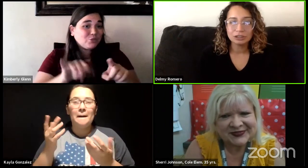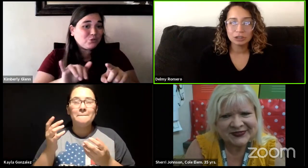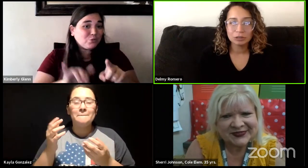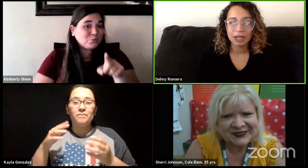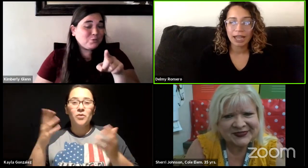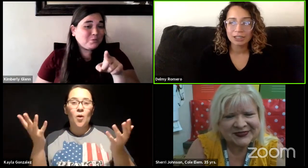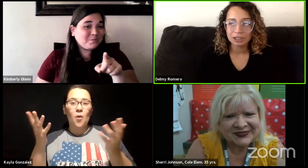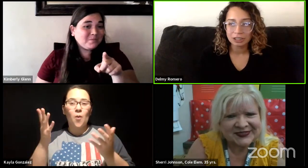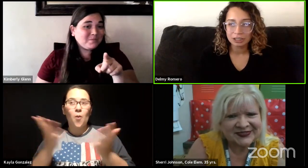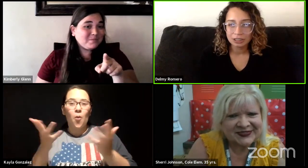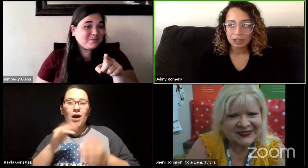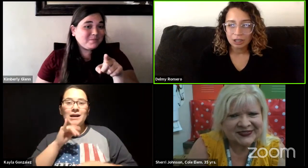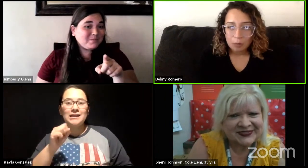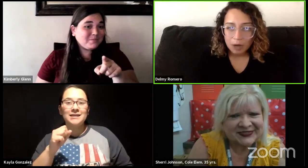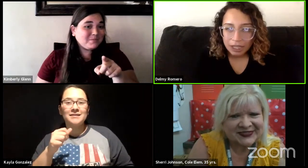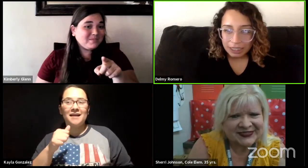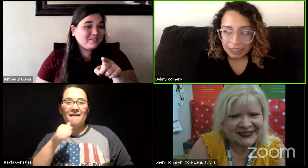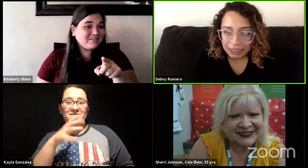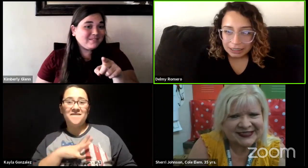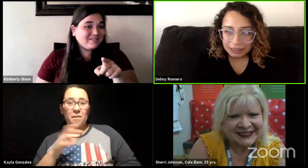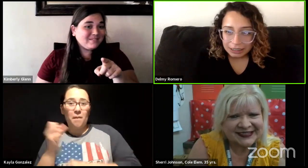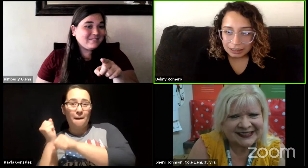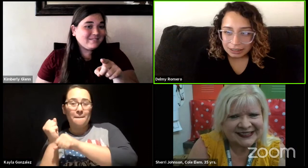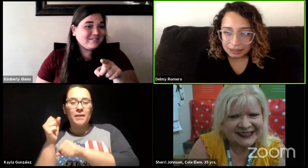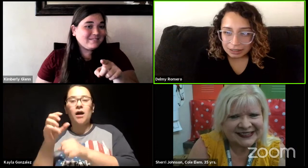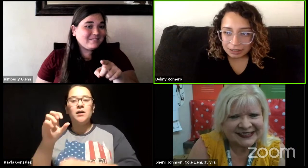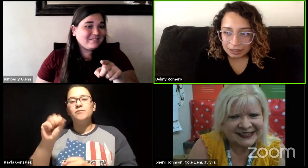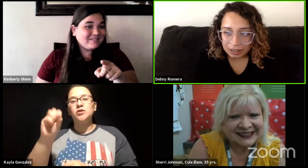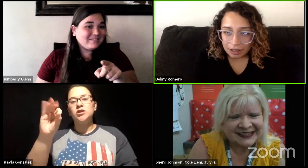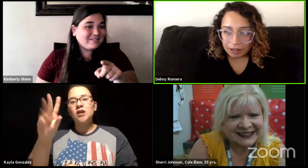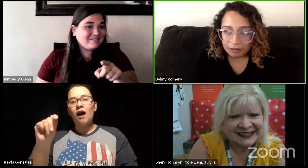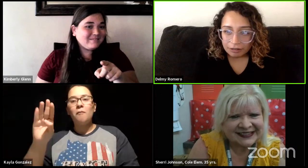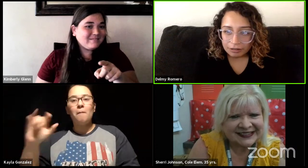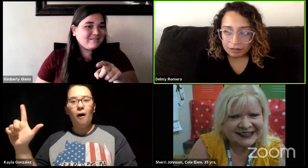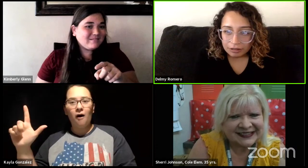Kayla, do you want to answer? What is